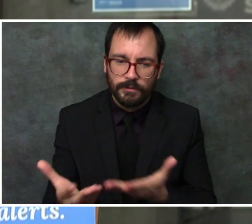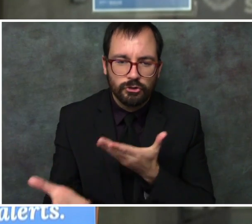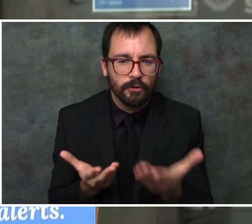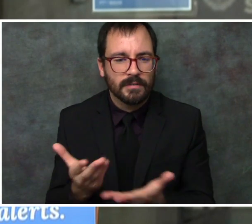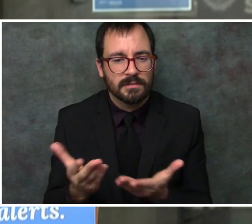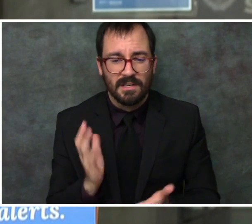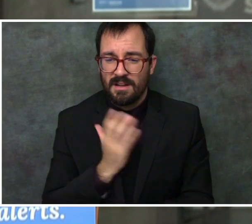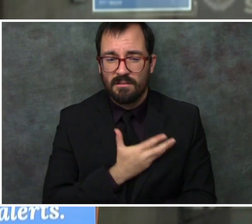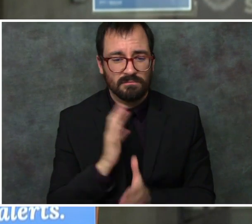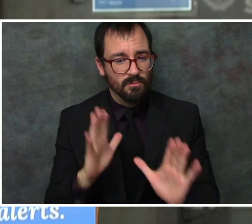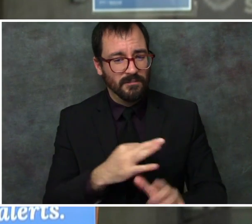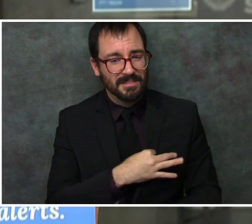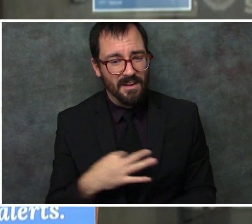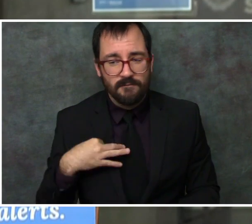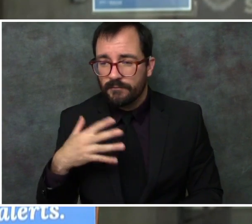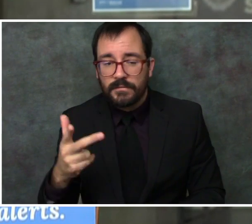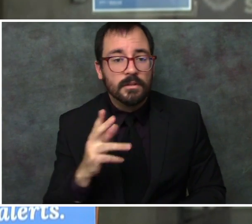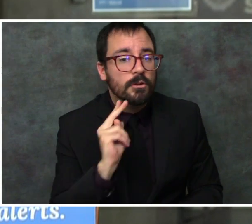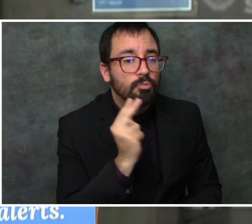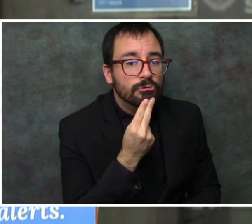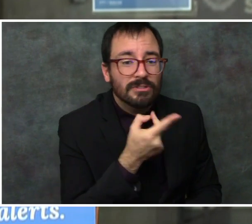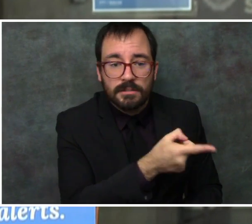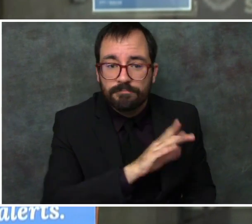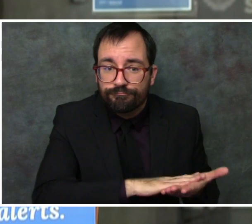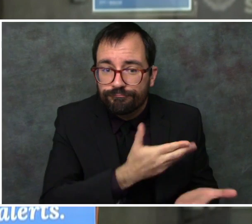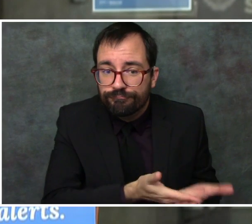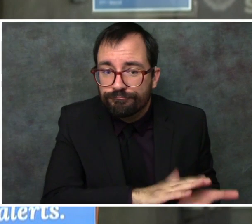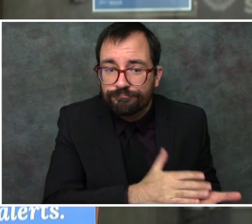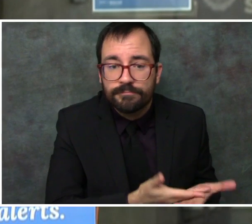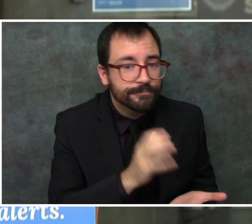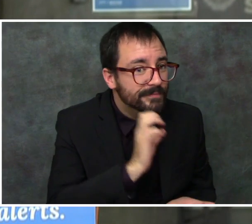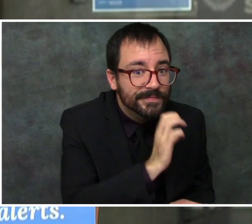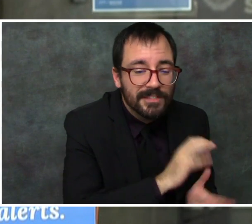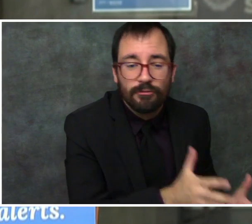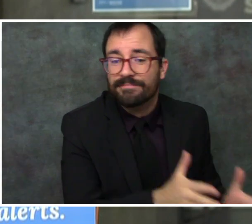to our bus drivers to our central office staff.